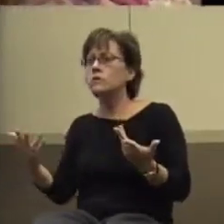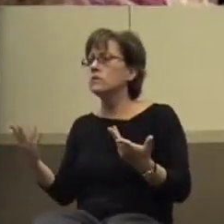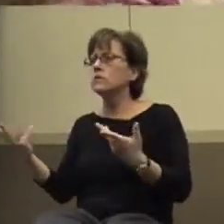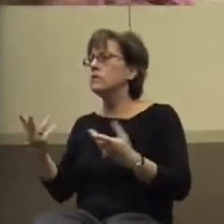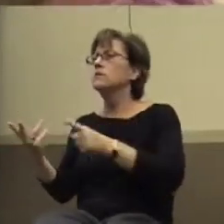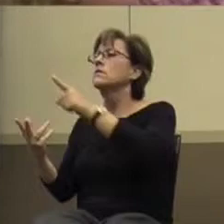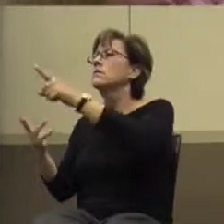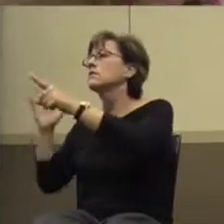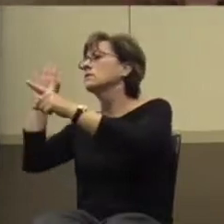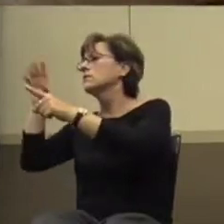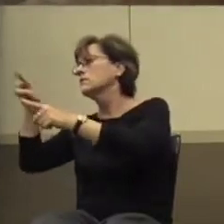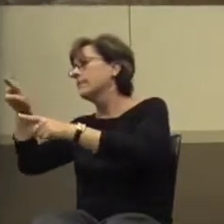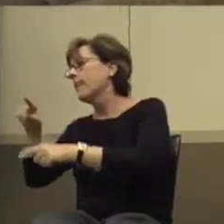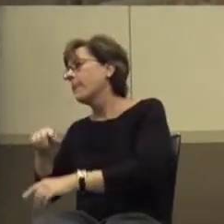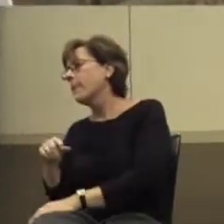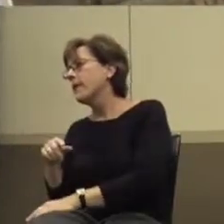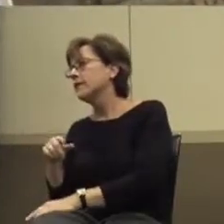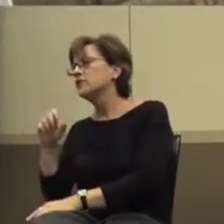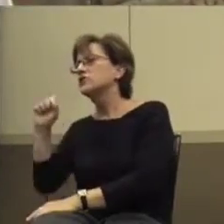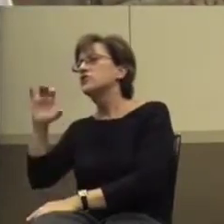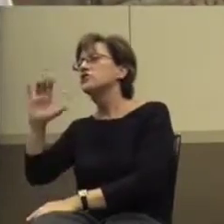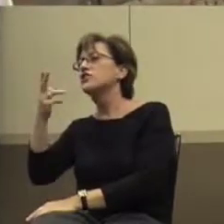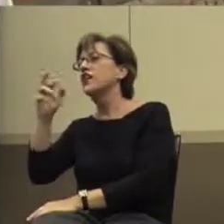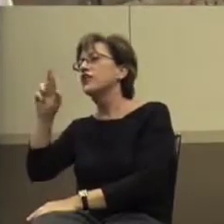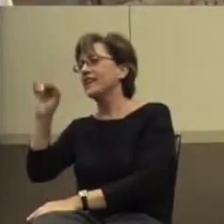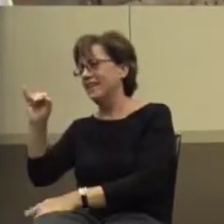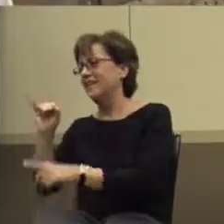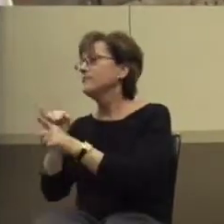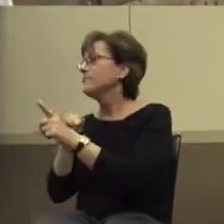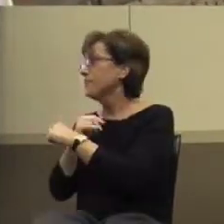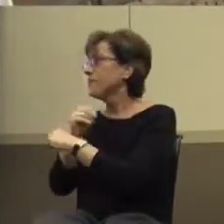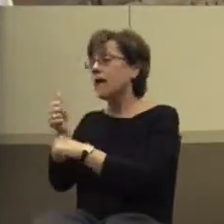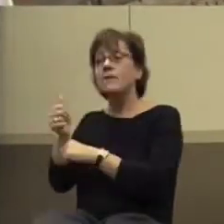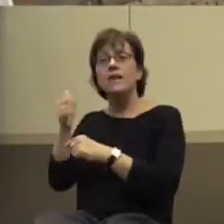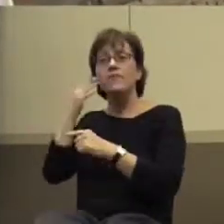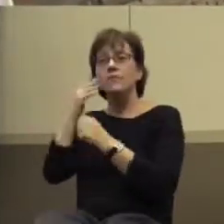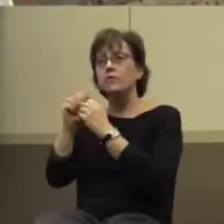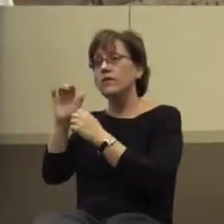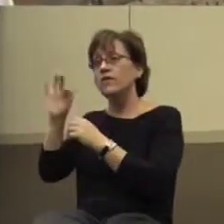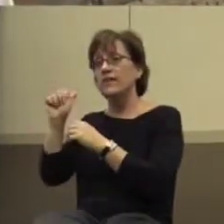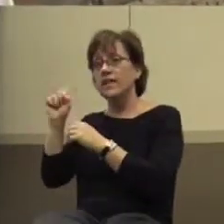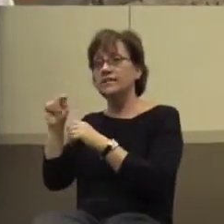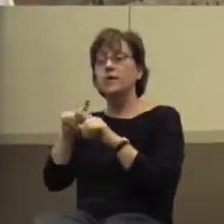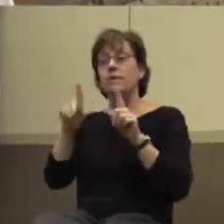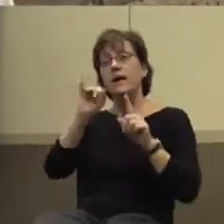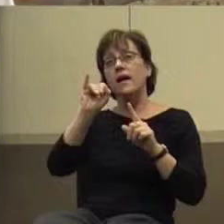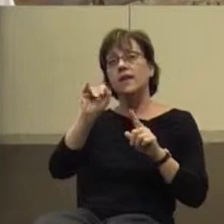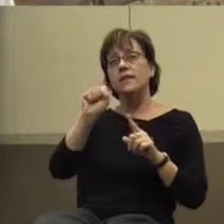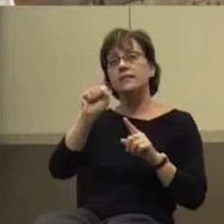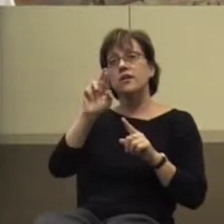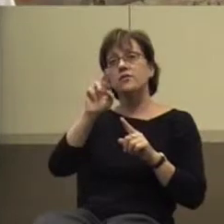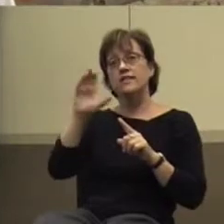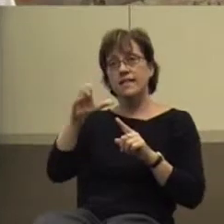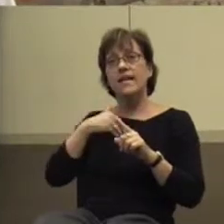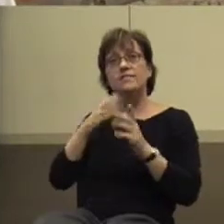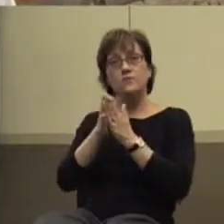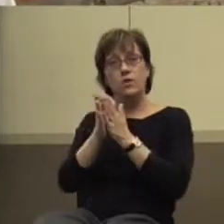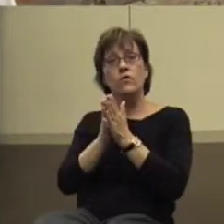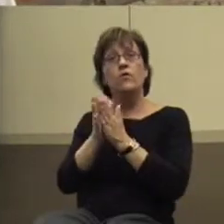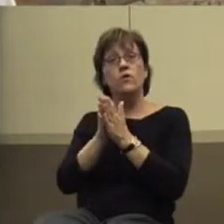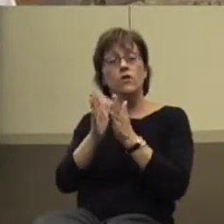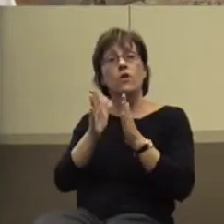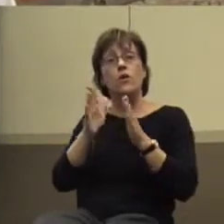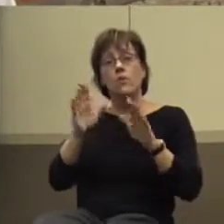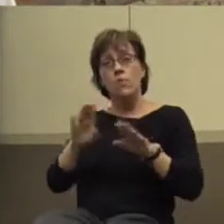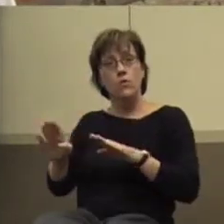but ISRC has a motivation assessment scale, and it talks you through right at the end. You it says add it up here,